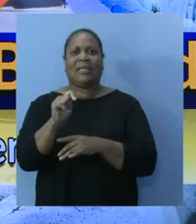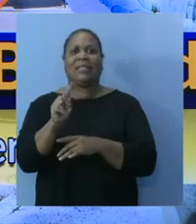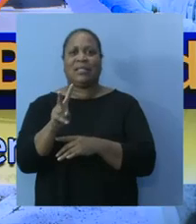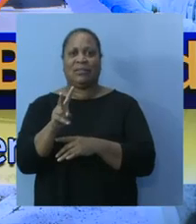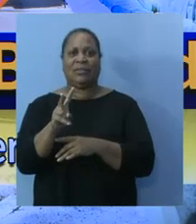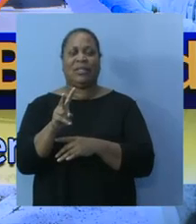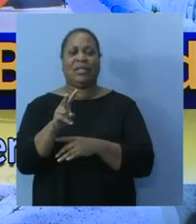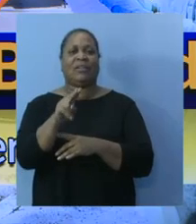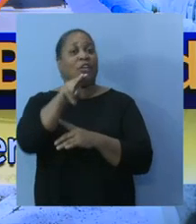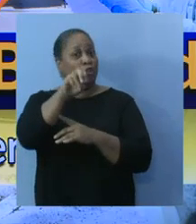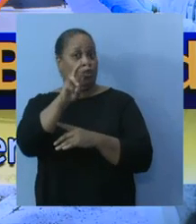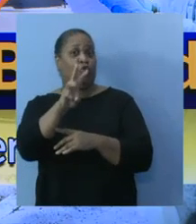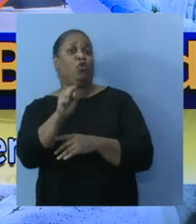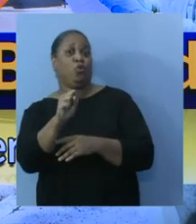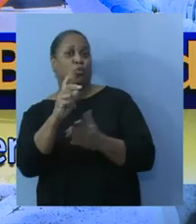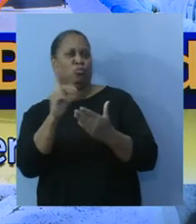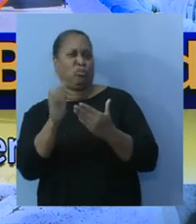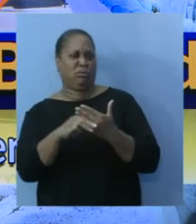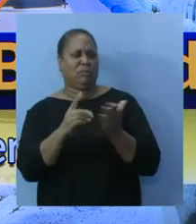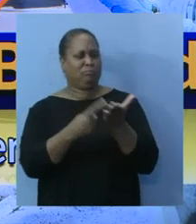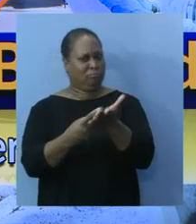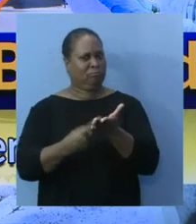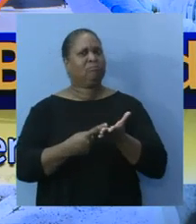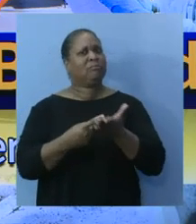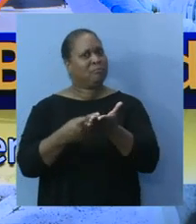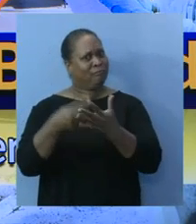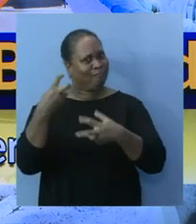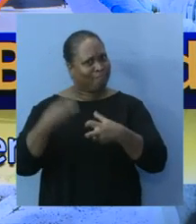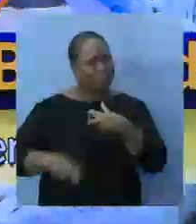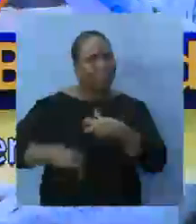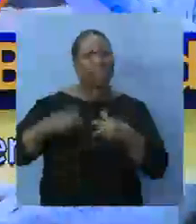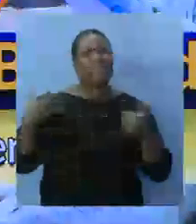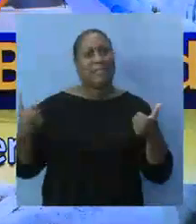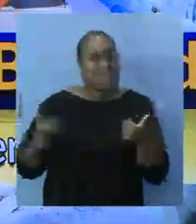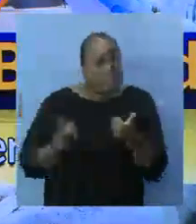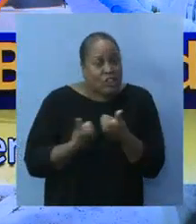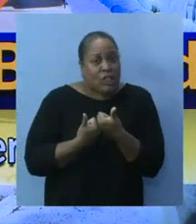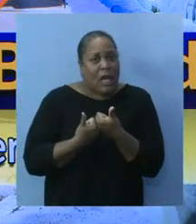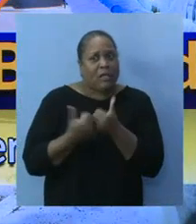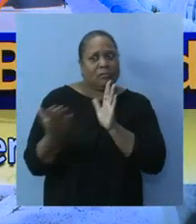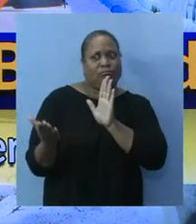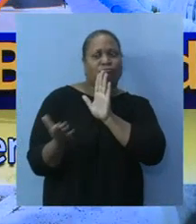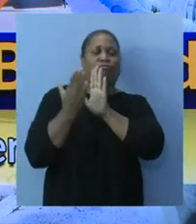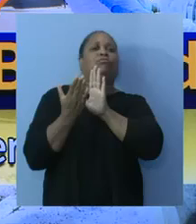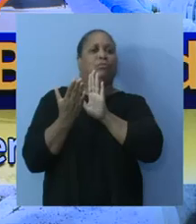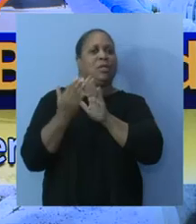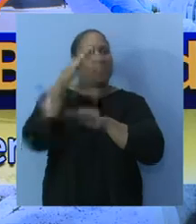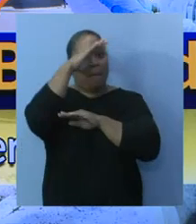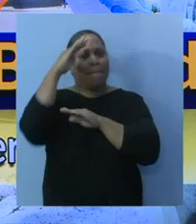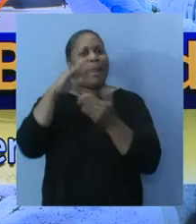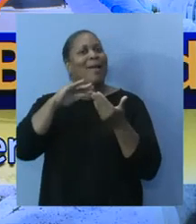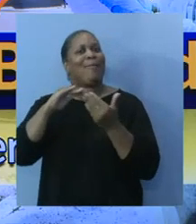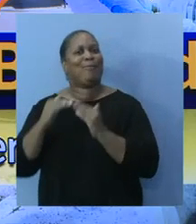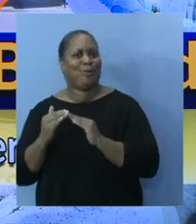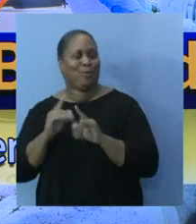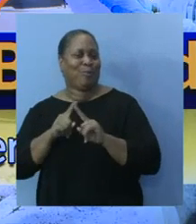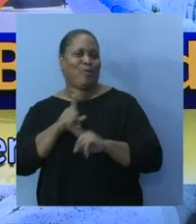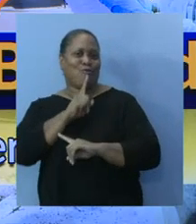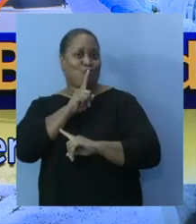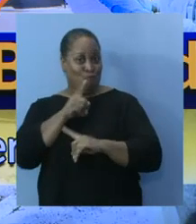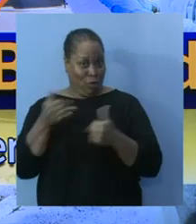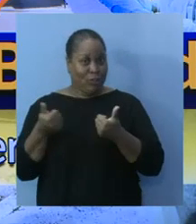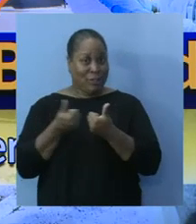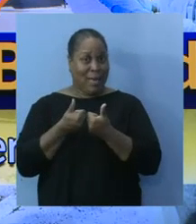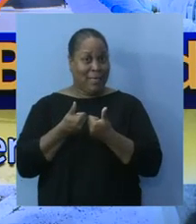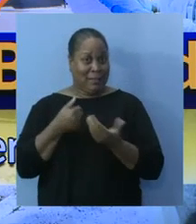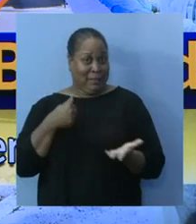a news program, where they were talking about these issues and talking about the challenges that are faced inside the black community. But the real challenge that